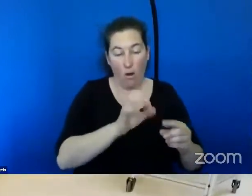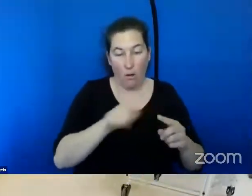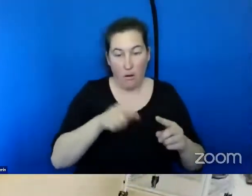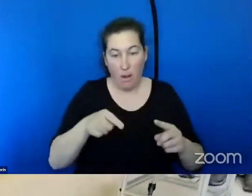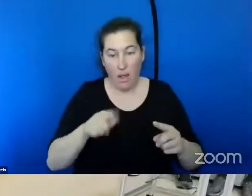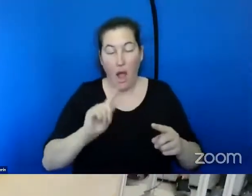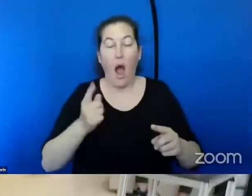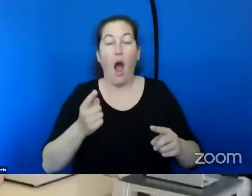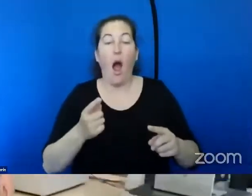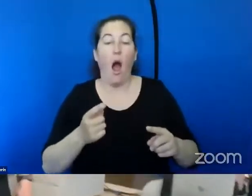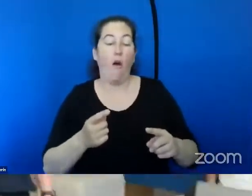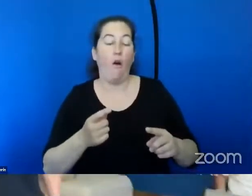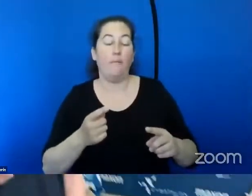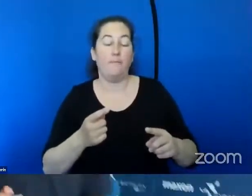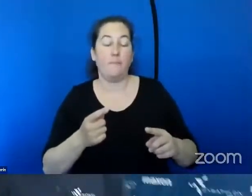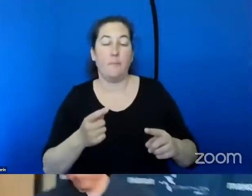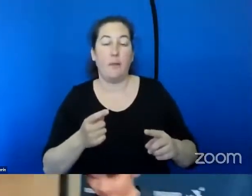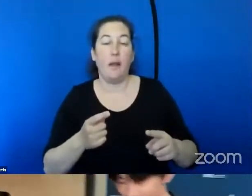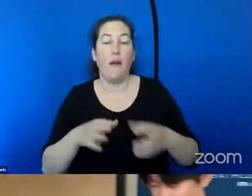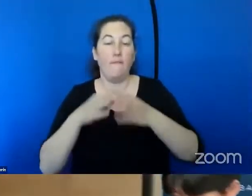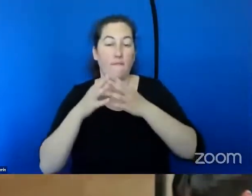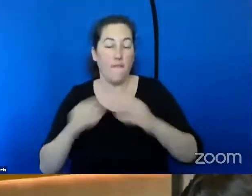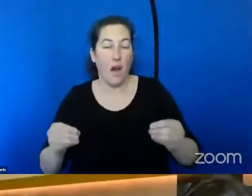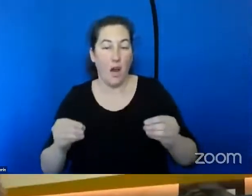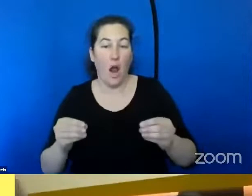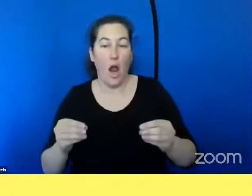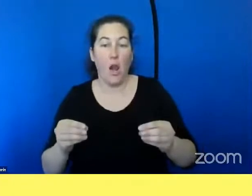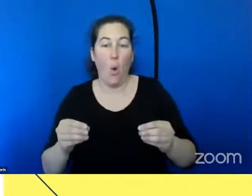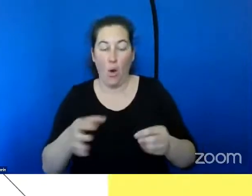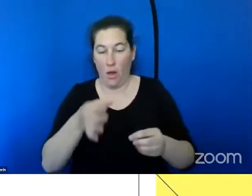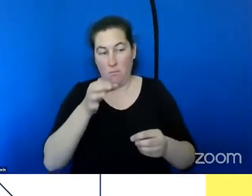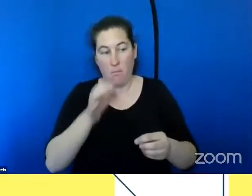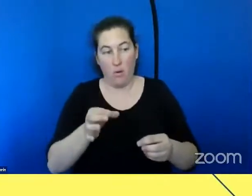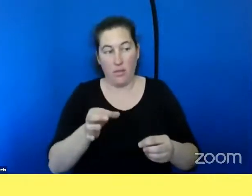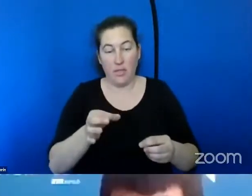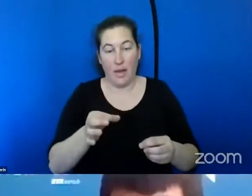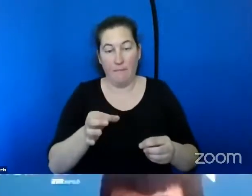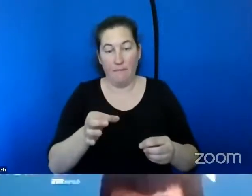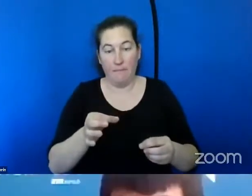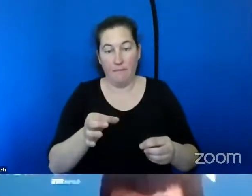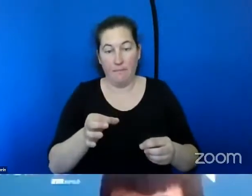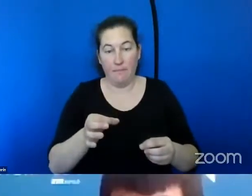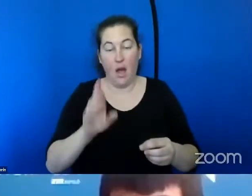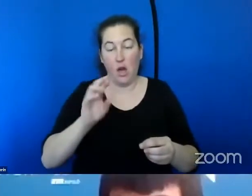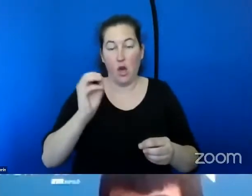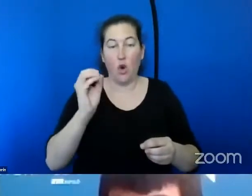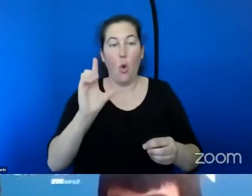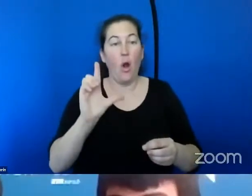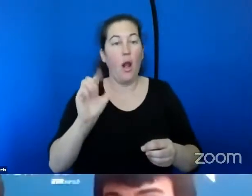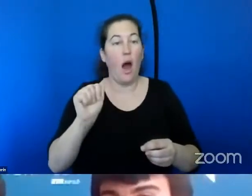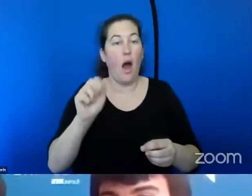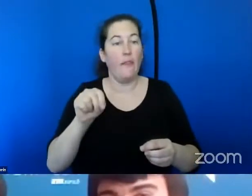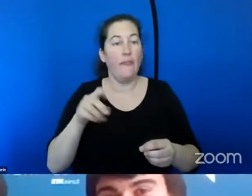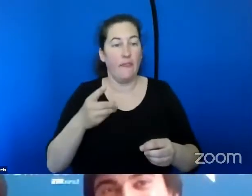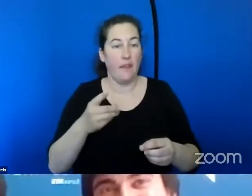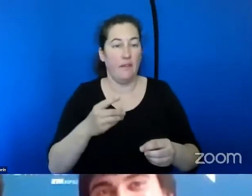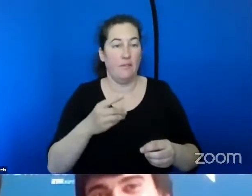hard, but we have seen how he dropped the object. So it's the myoelectric control that he uses,